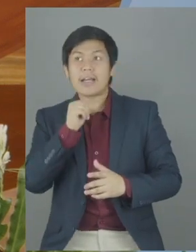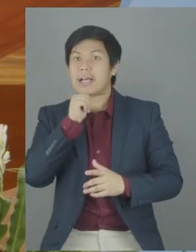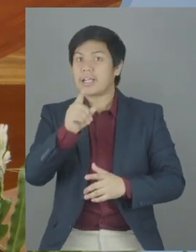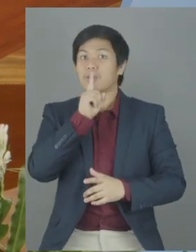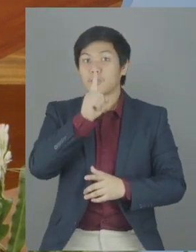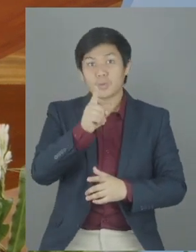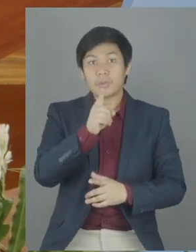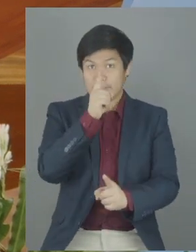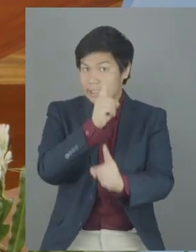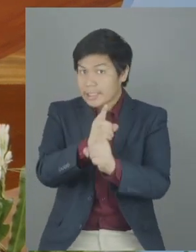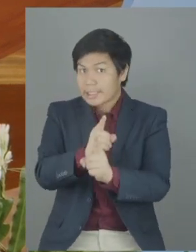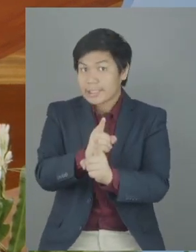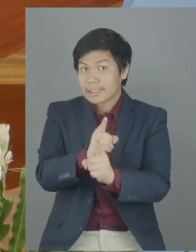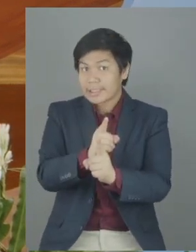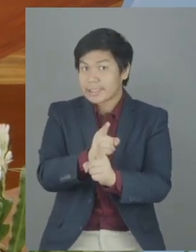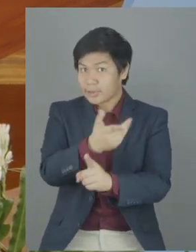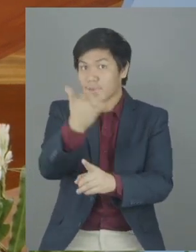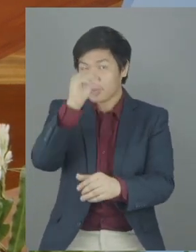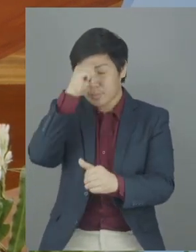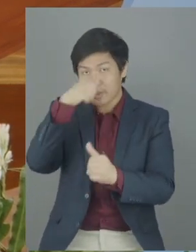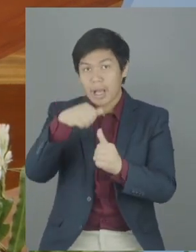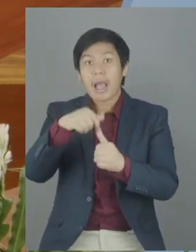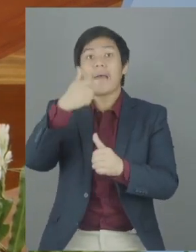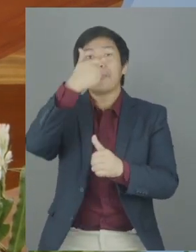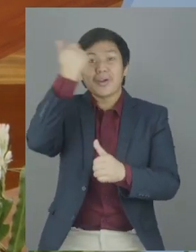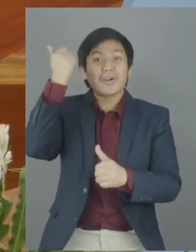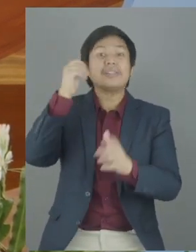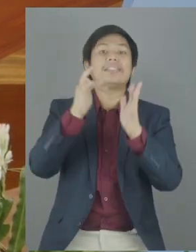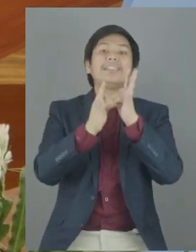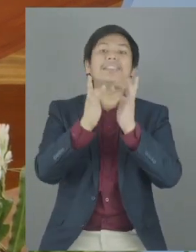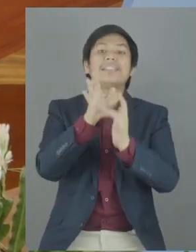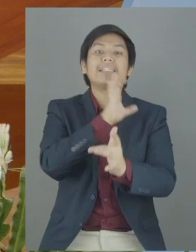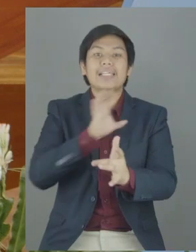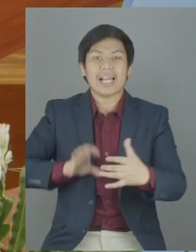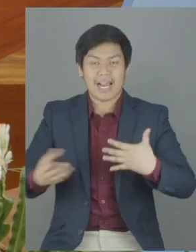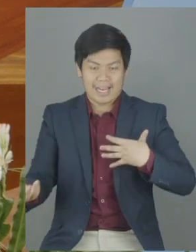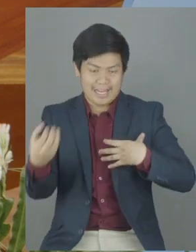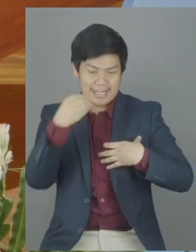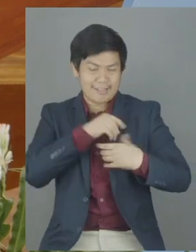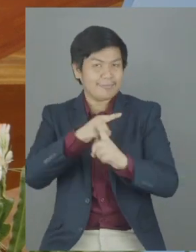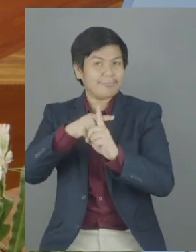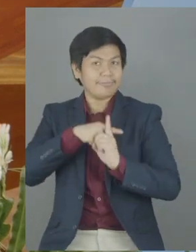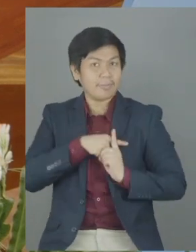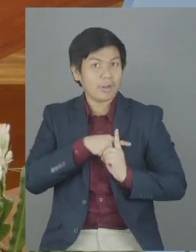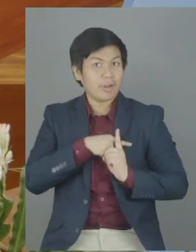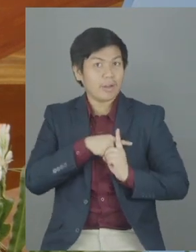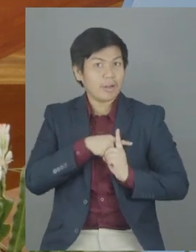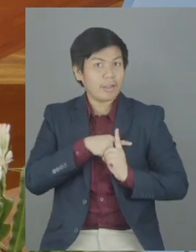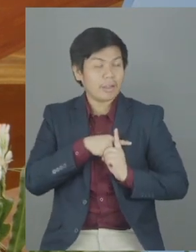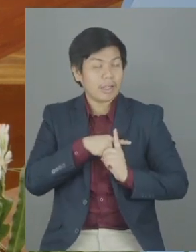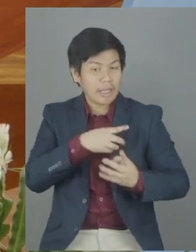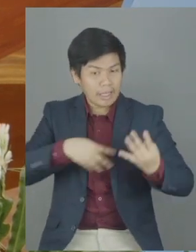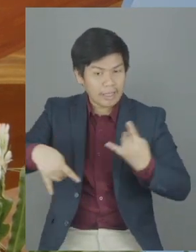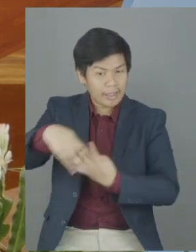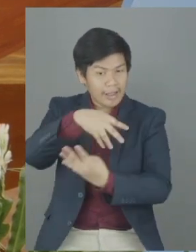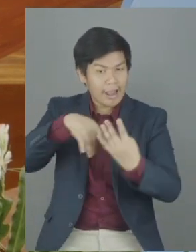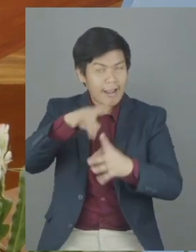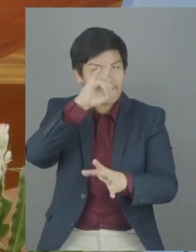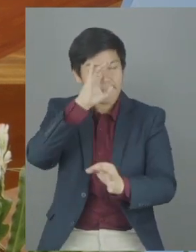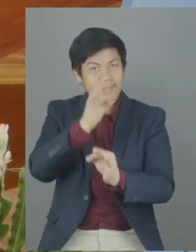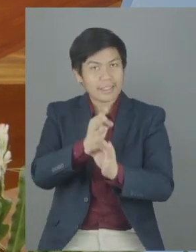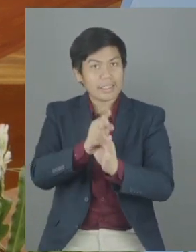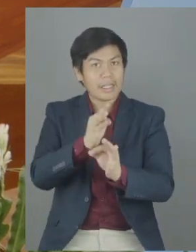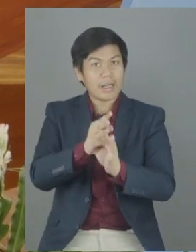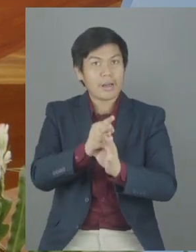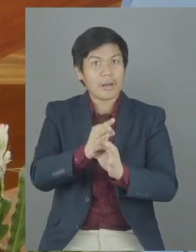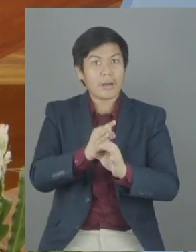true, right? Because of Jesus Christ, because of his community of faith. That when